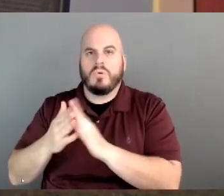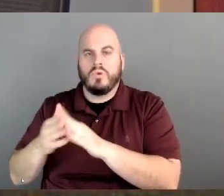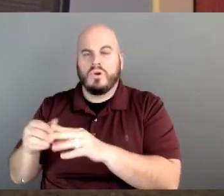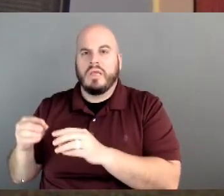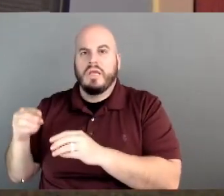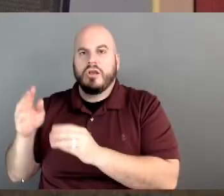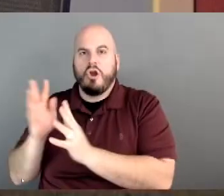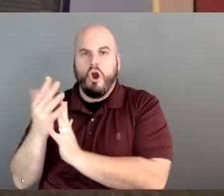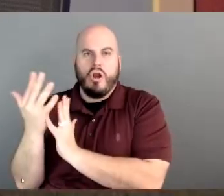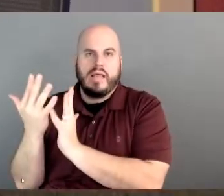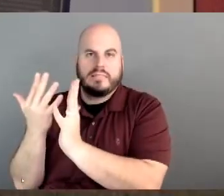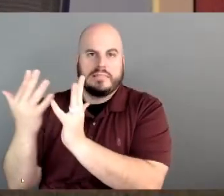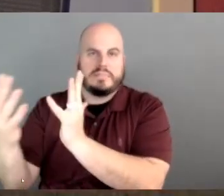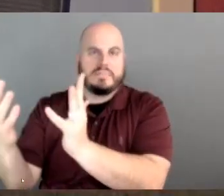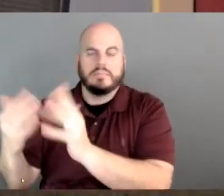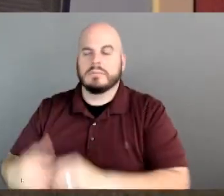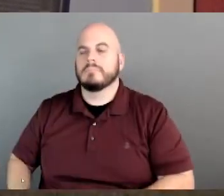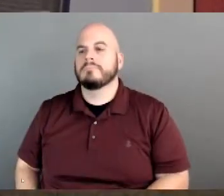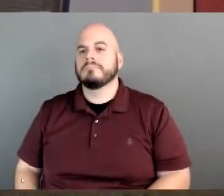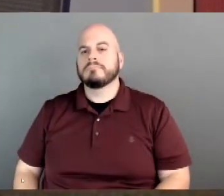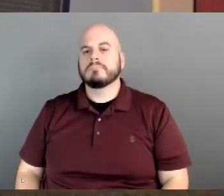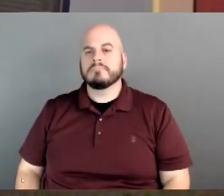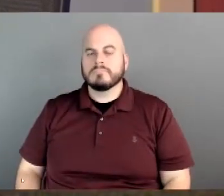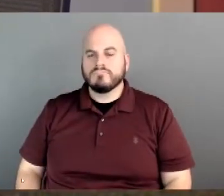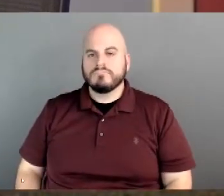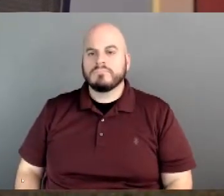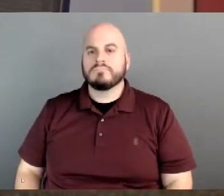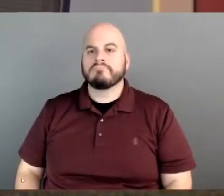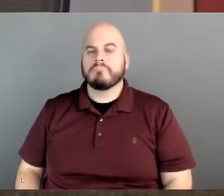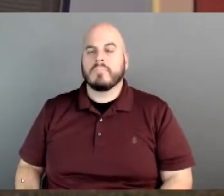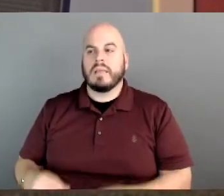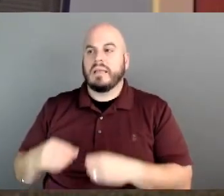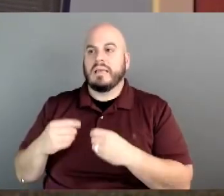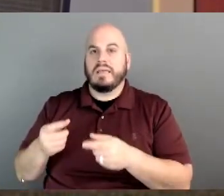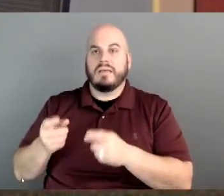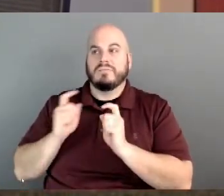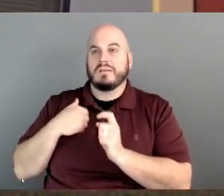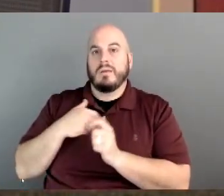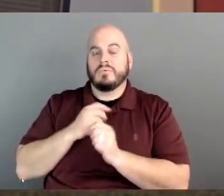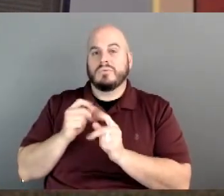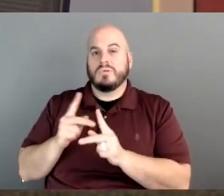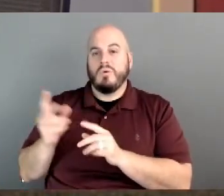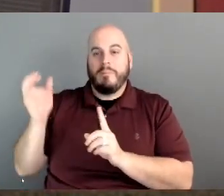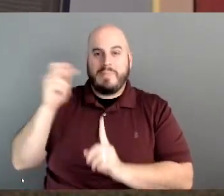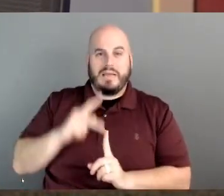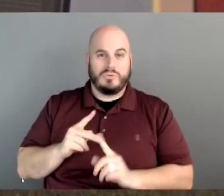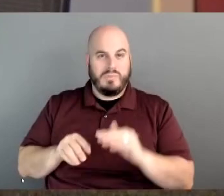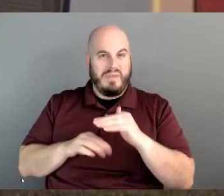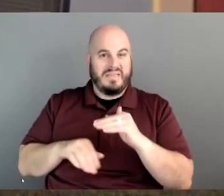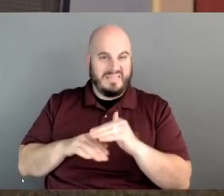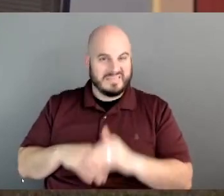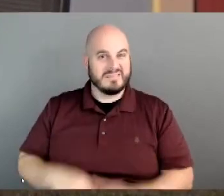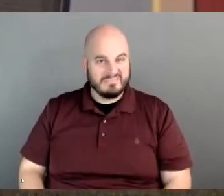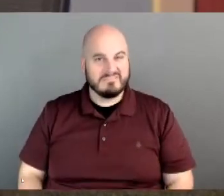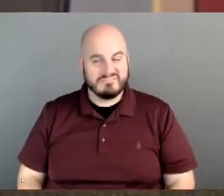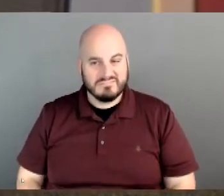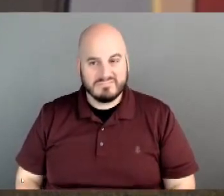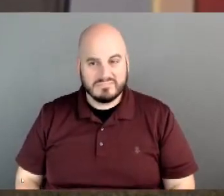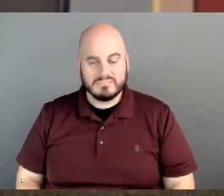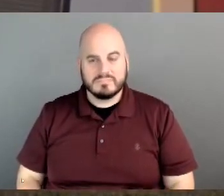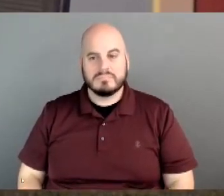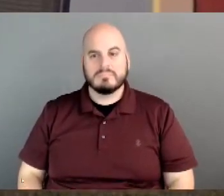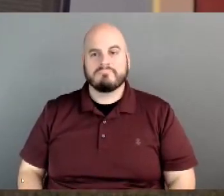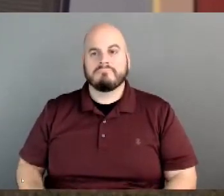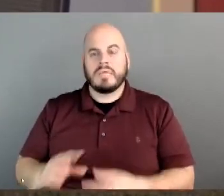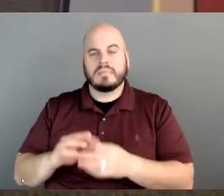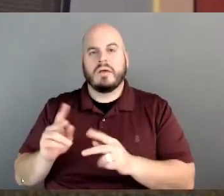because it really offers us an opportunity to really go back to the basics. I tell people all the time, my grandmother had a